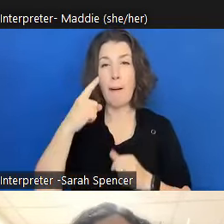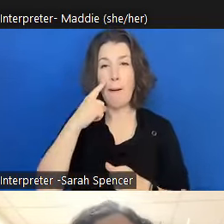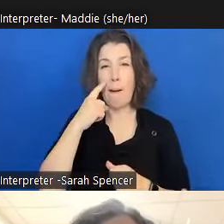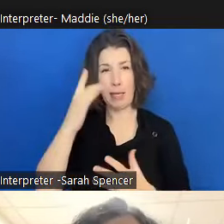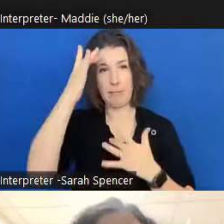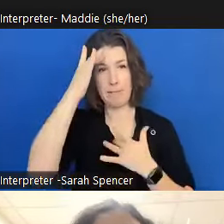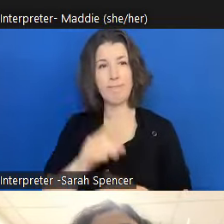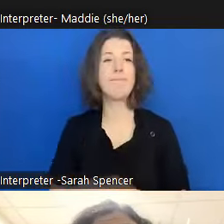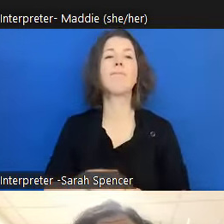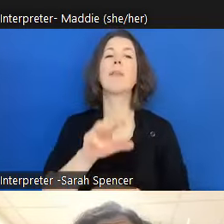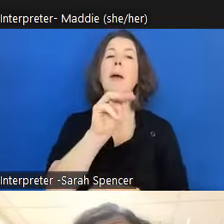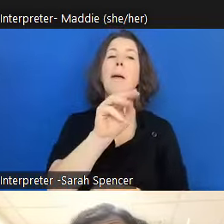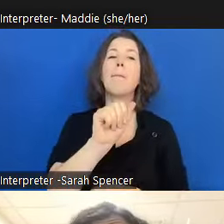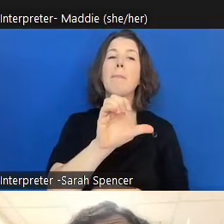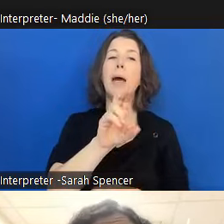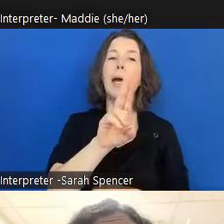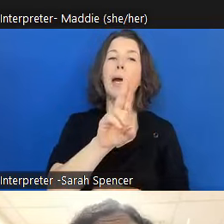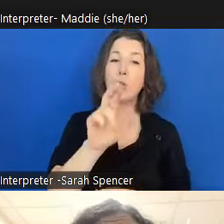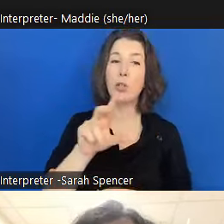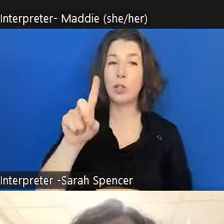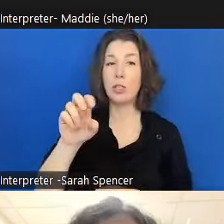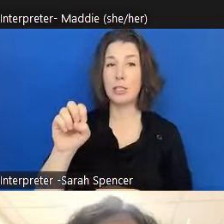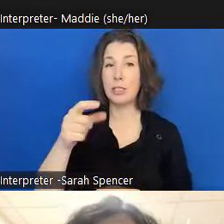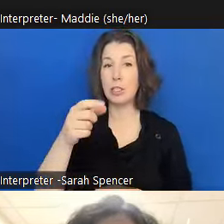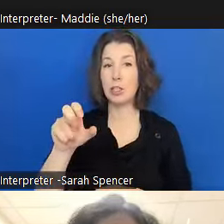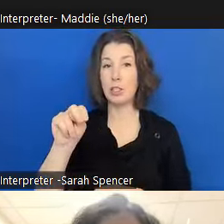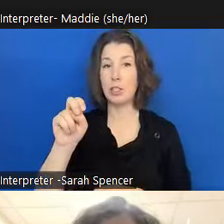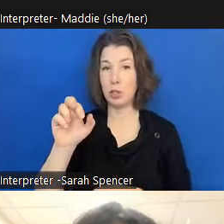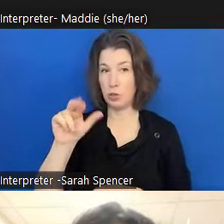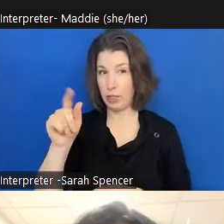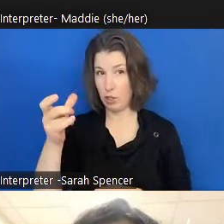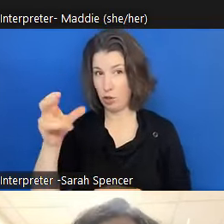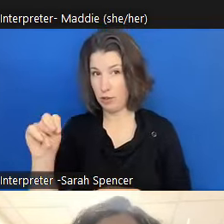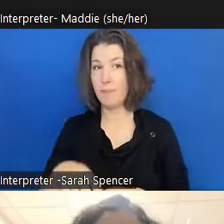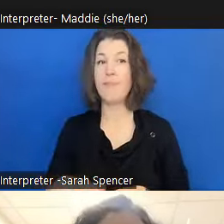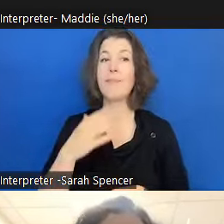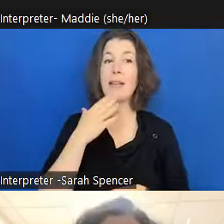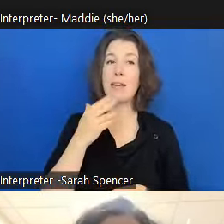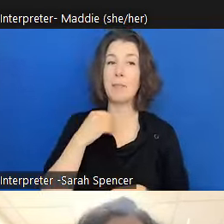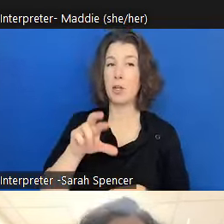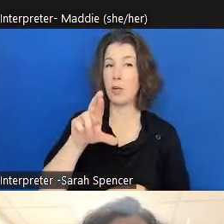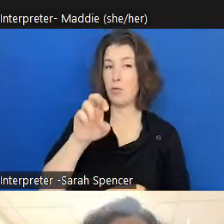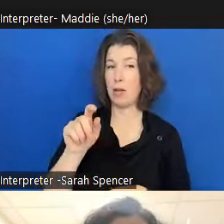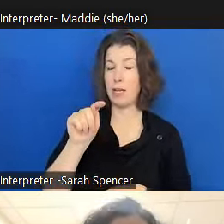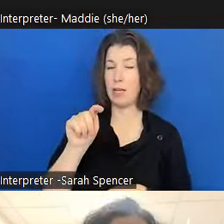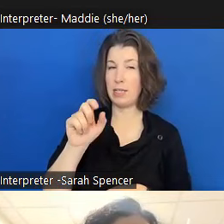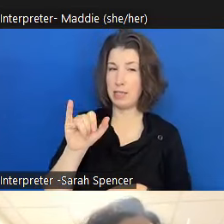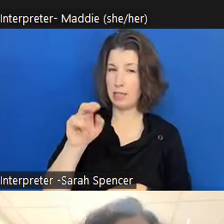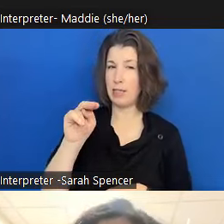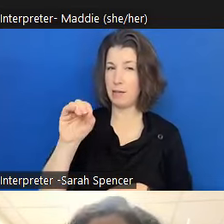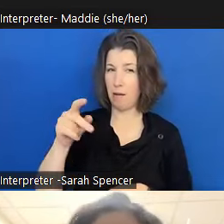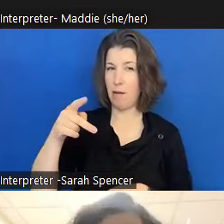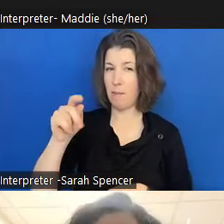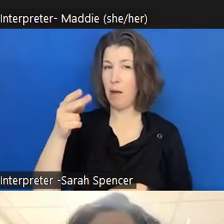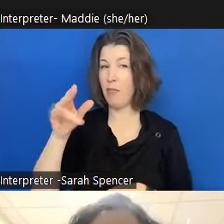macular degeneration, diabetic retinopathy, and glaucoma. Physical damage to the eye as well through like